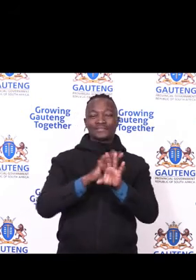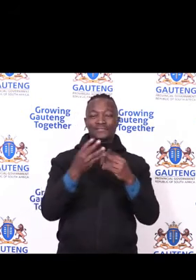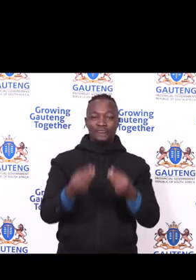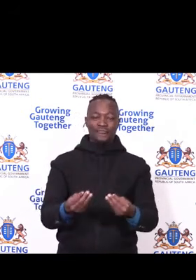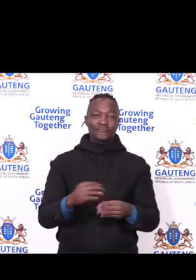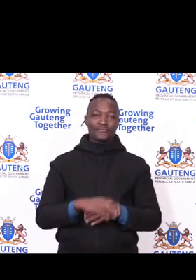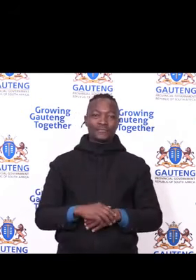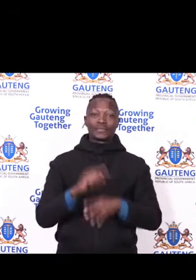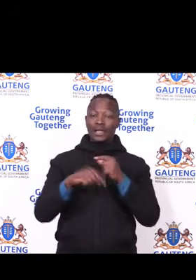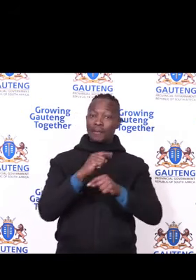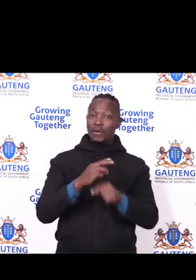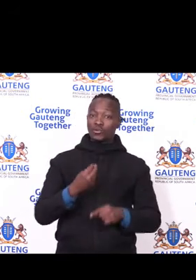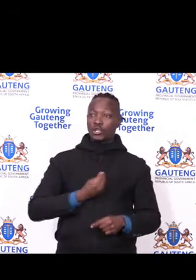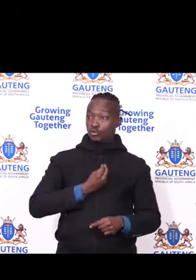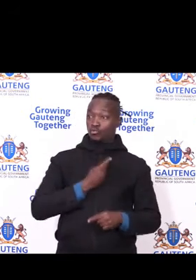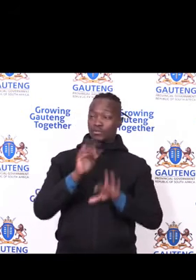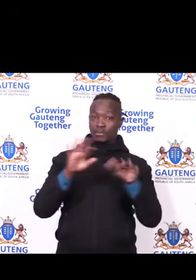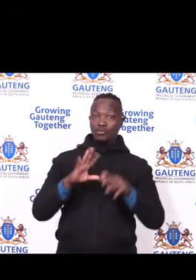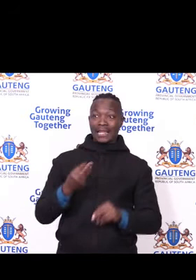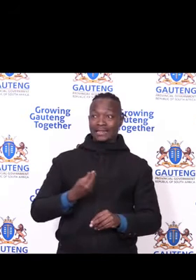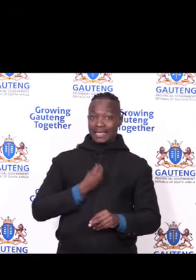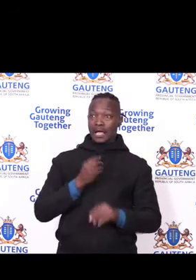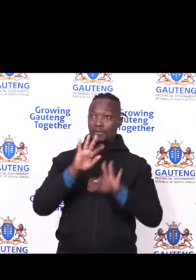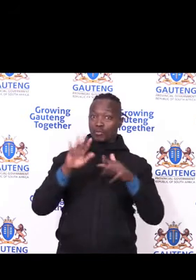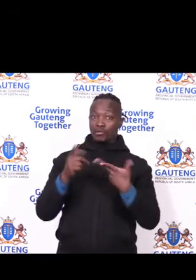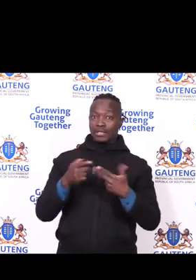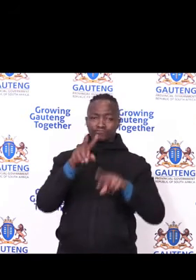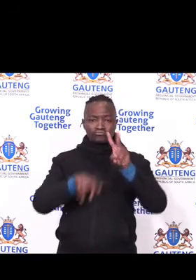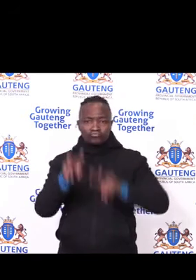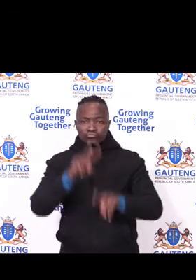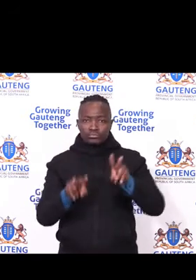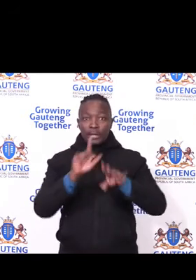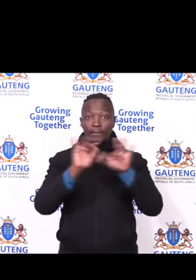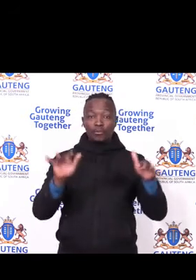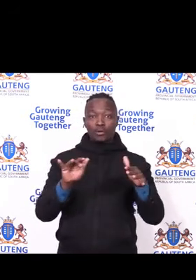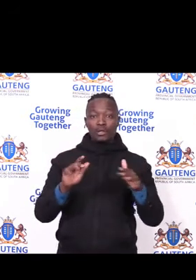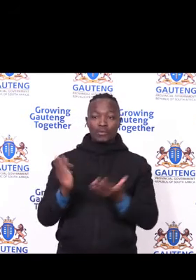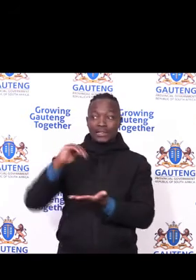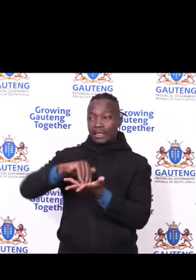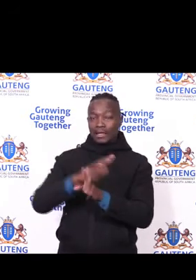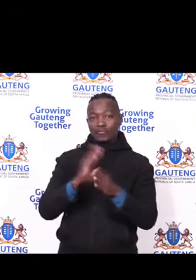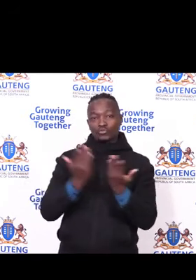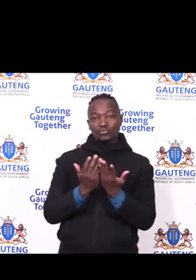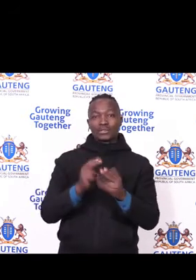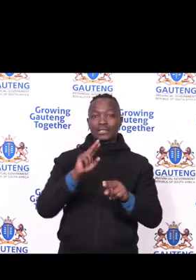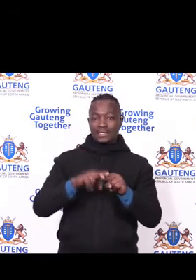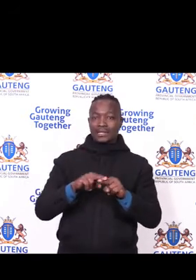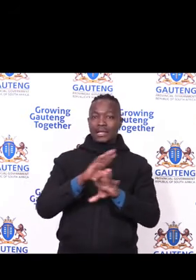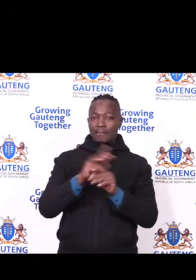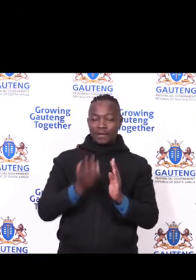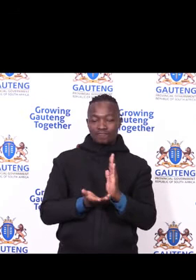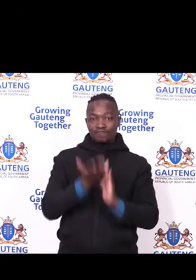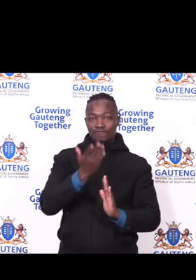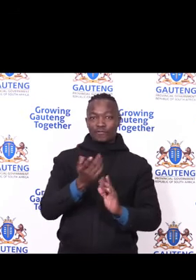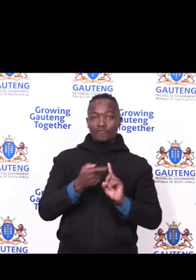In terms of the youth brigades, the young people that are screening people when they arrive at our schools, the numbers have increased from 3